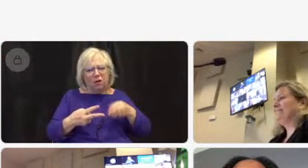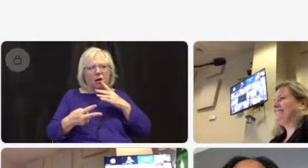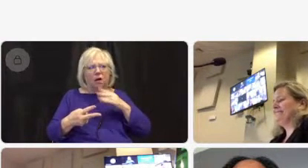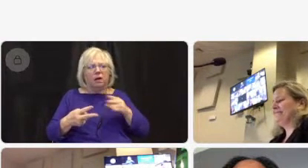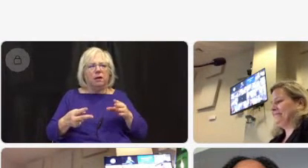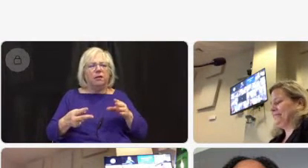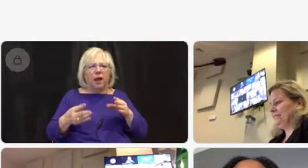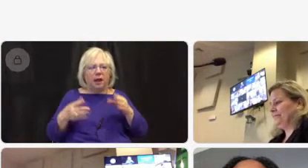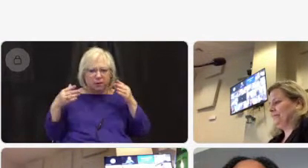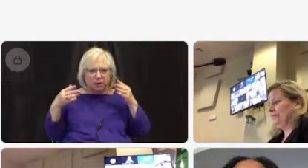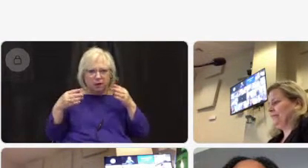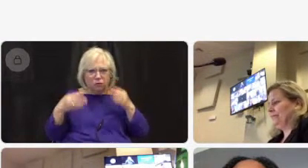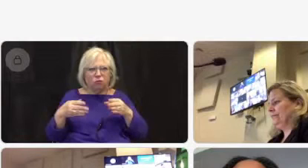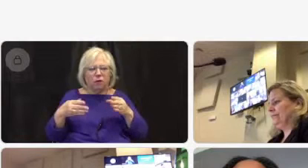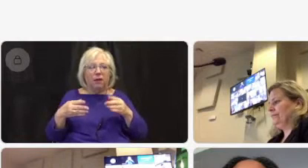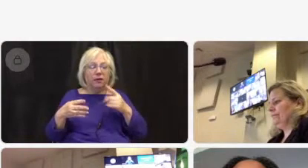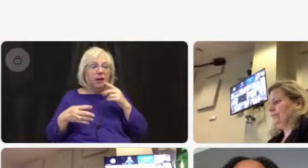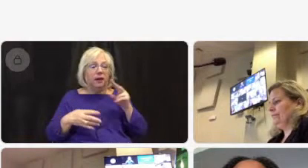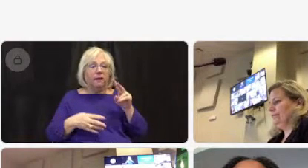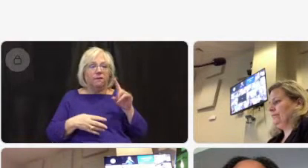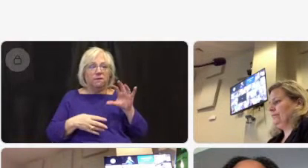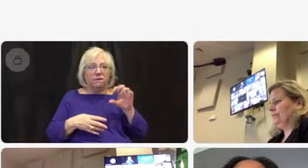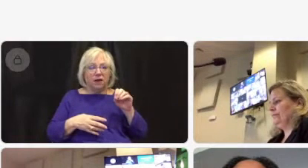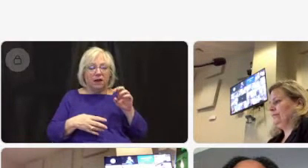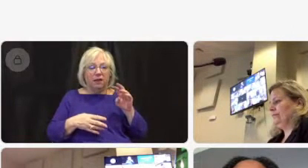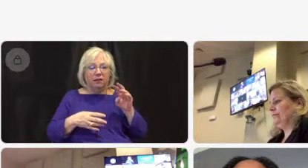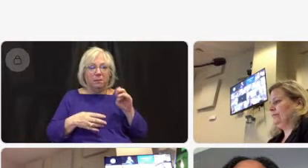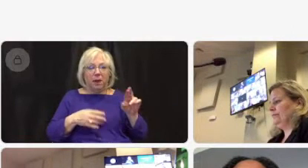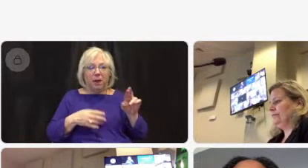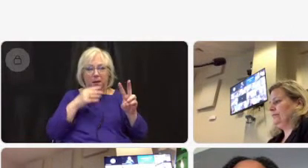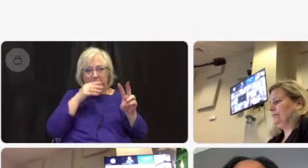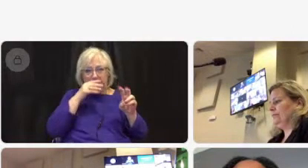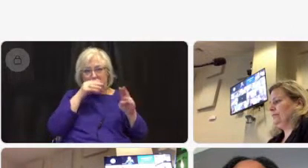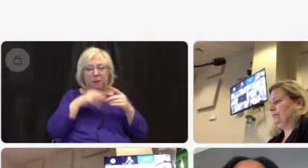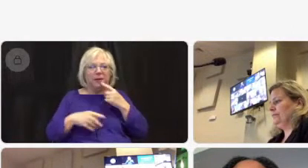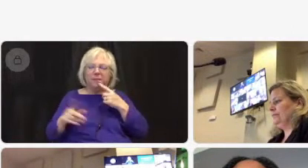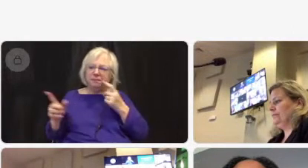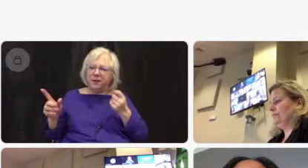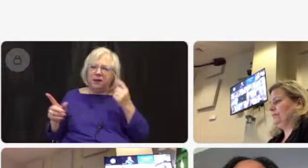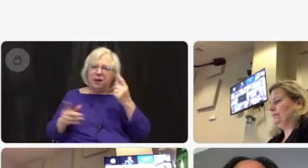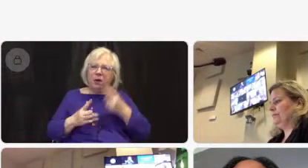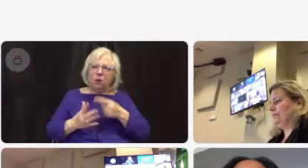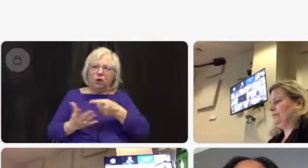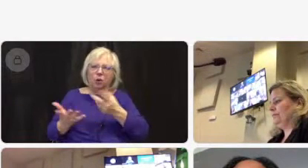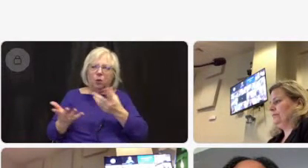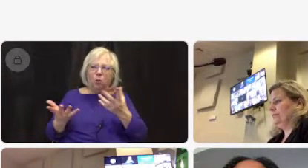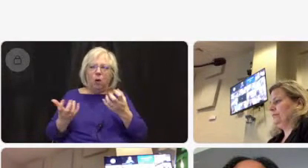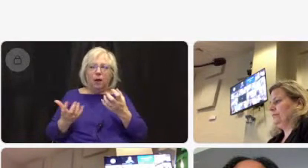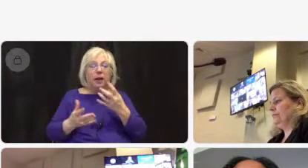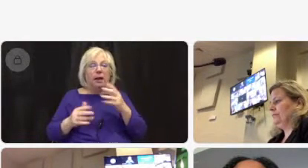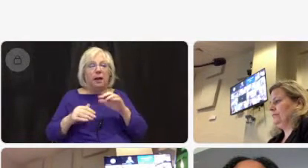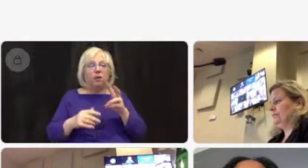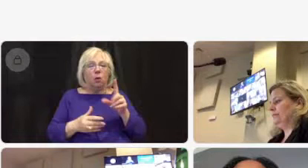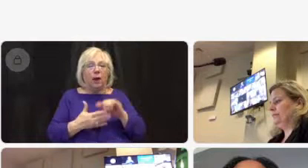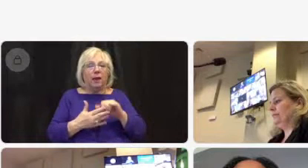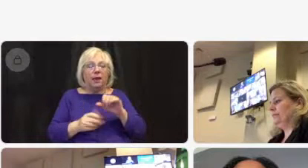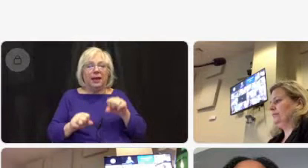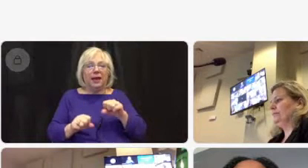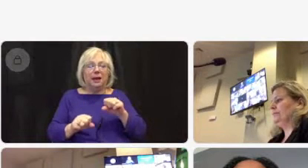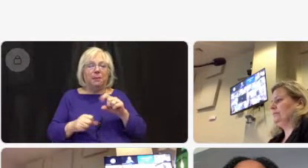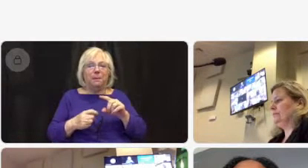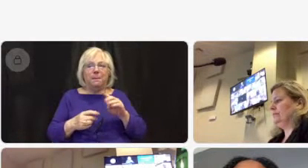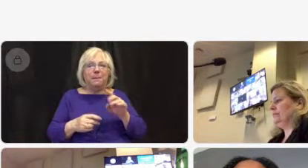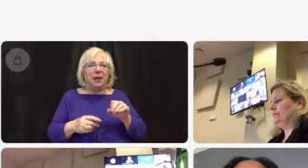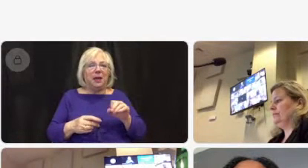Mayor Webb said, it's just, I understand what you want and how that could be valuable, but I'm just not prepared to break it